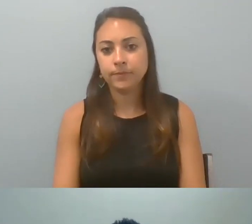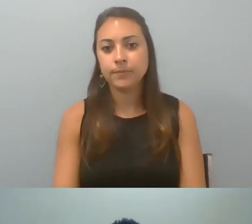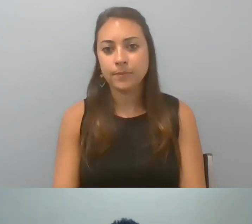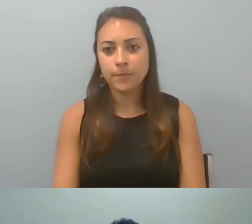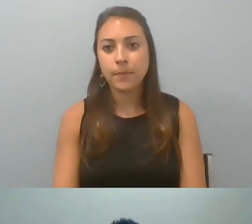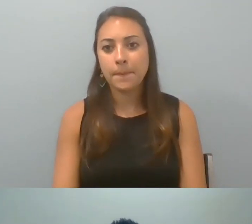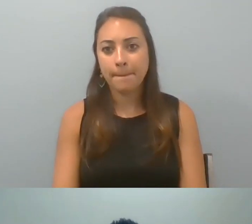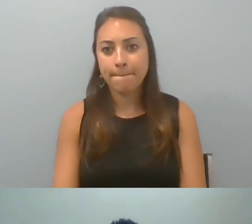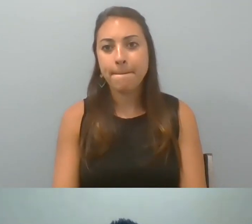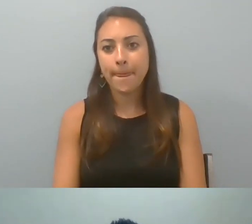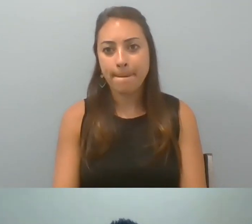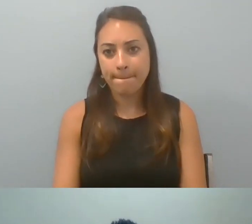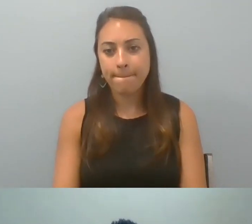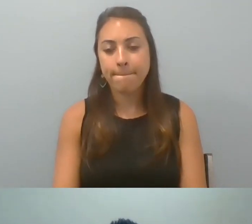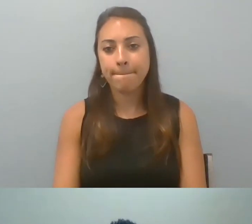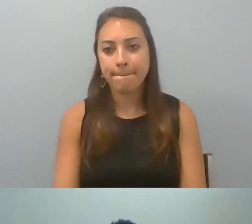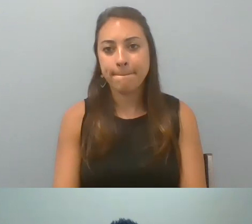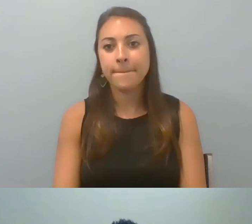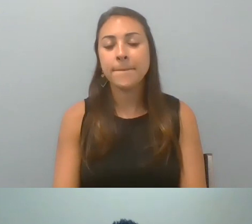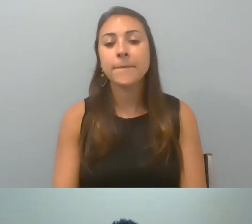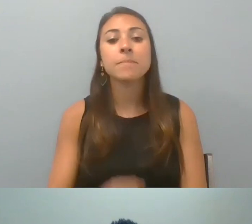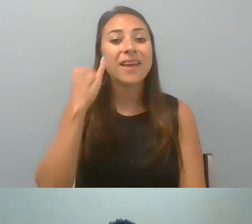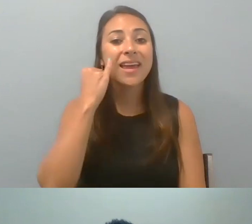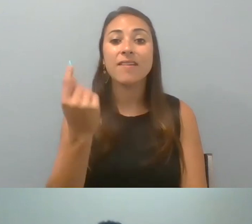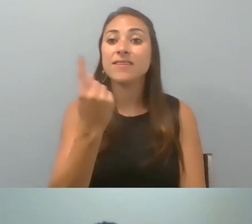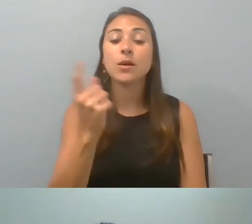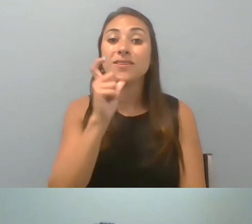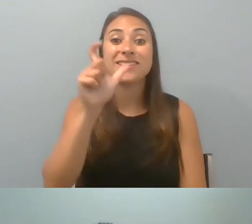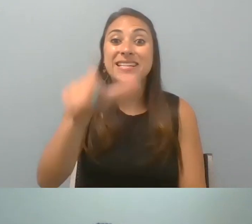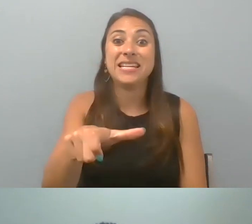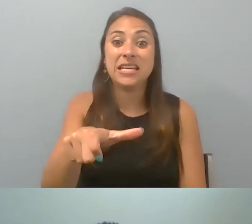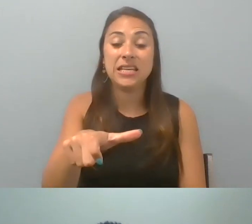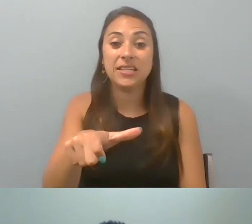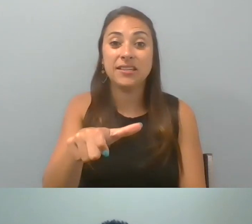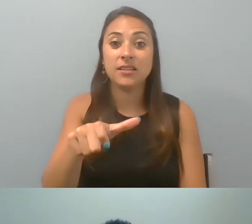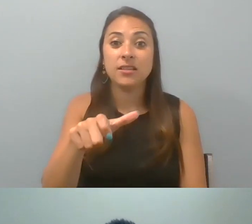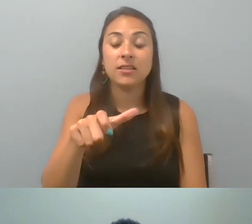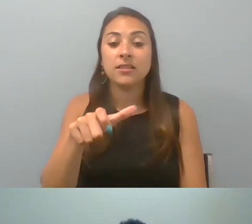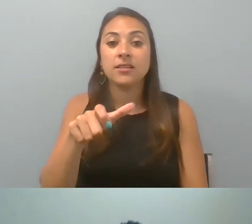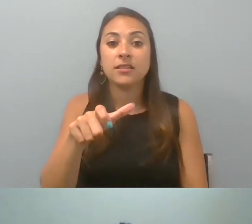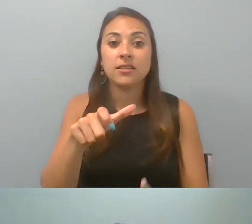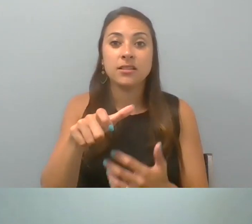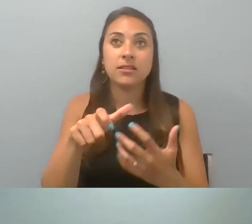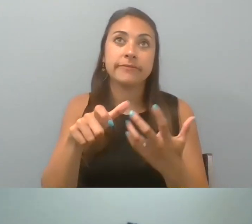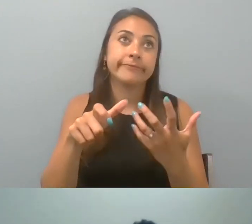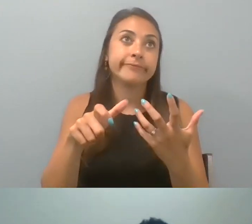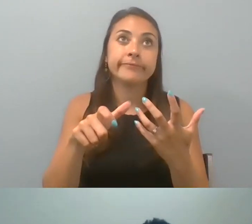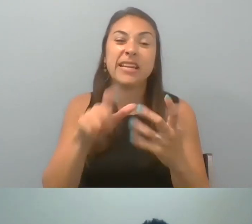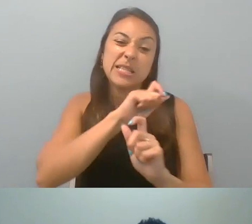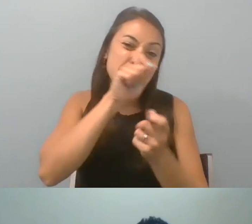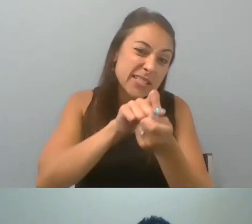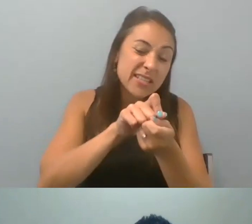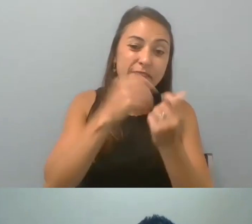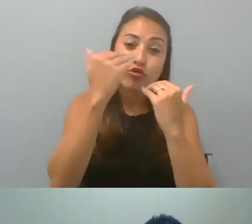things available. If someone doesn't need that level of attention or just wants more basic information,